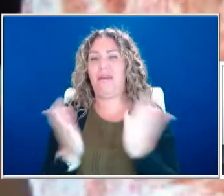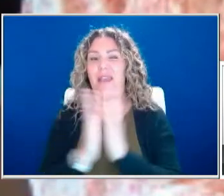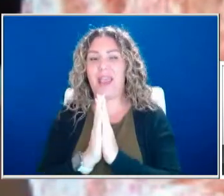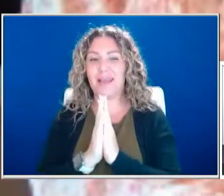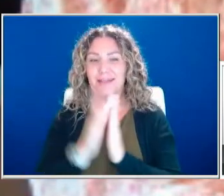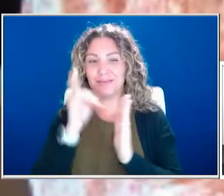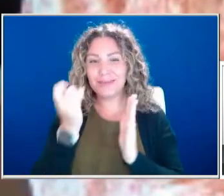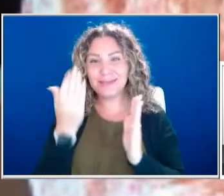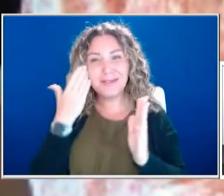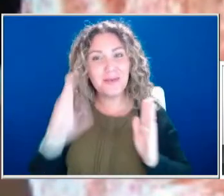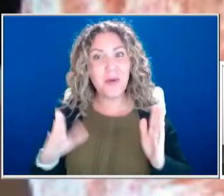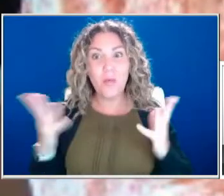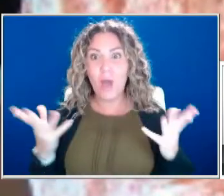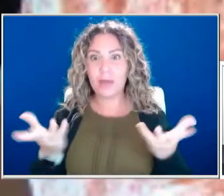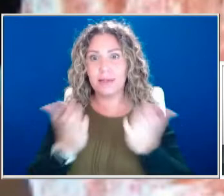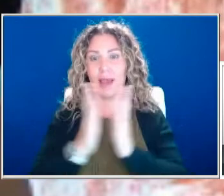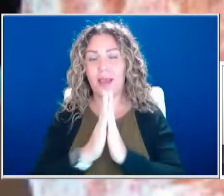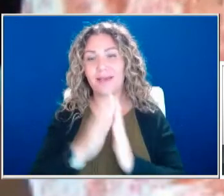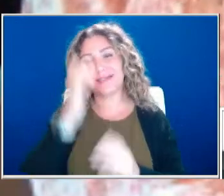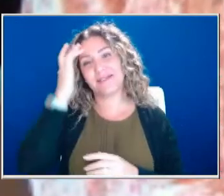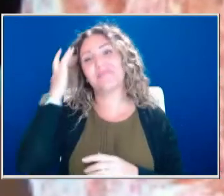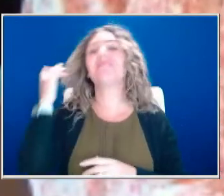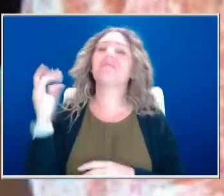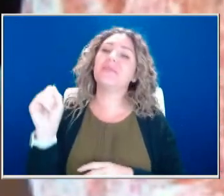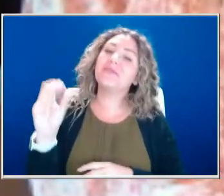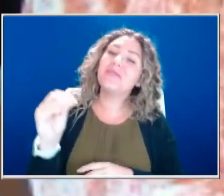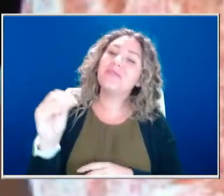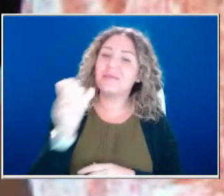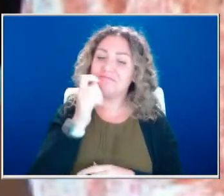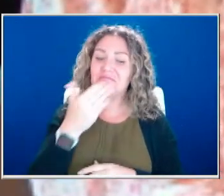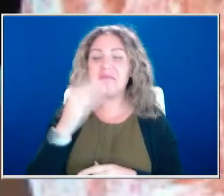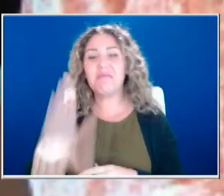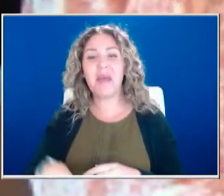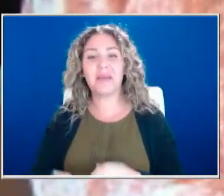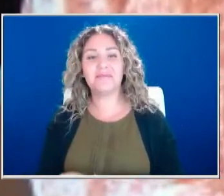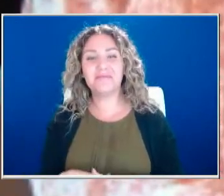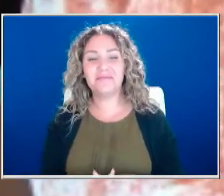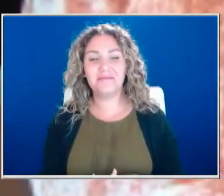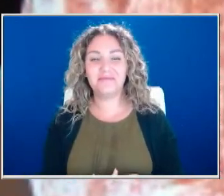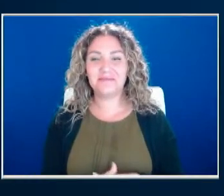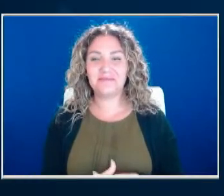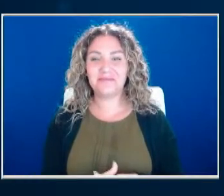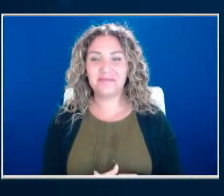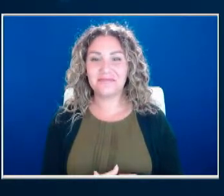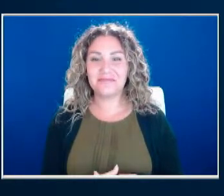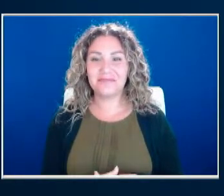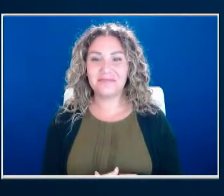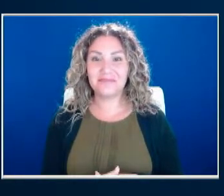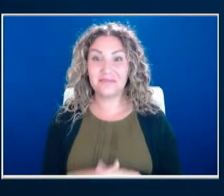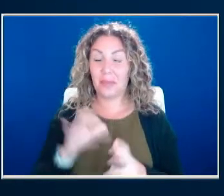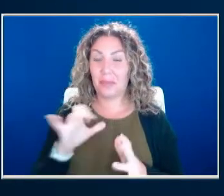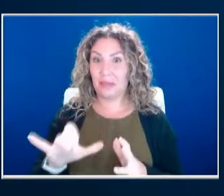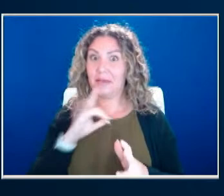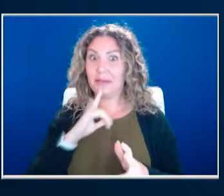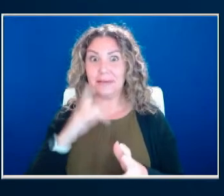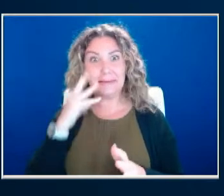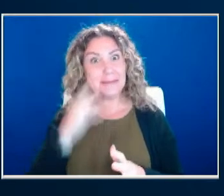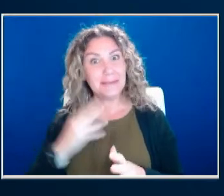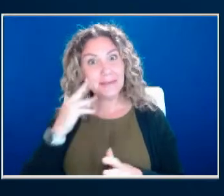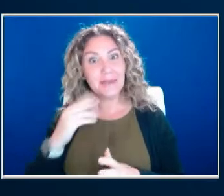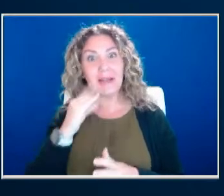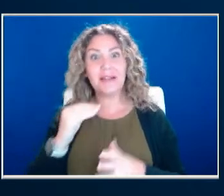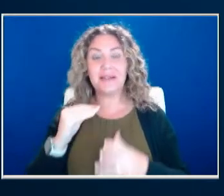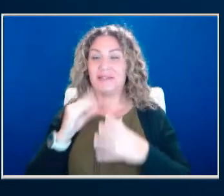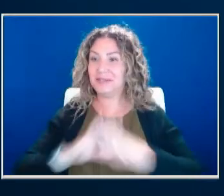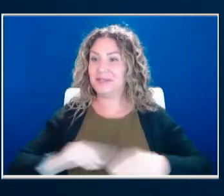know what to ask, So it hasn't been too bad. Well, you've had quite an experience and quite a story to share, and we're glad you're